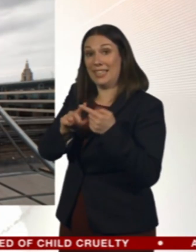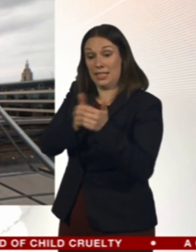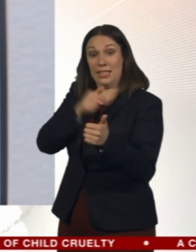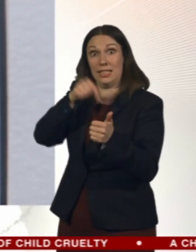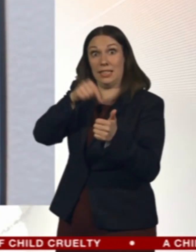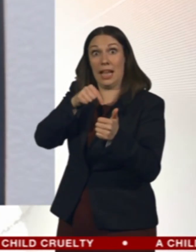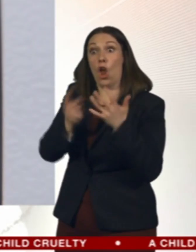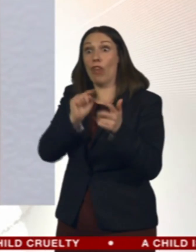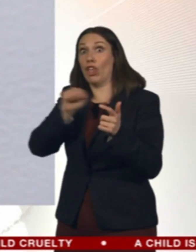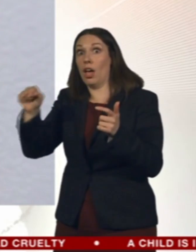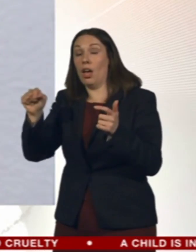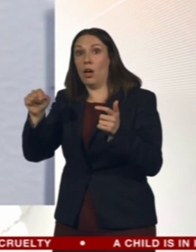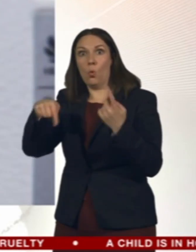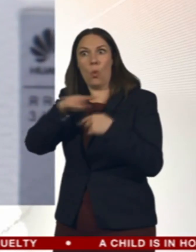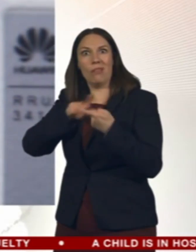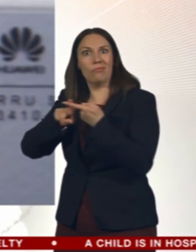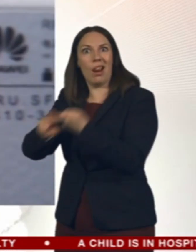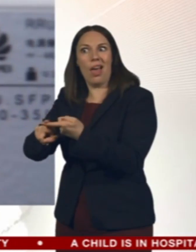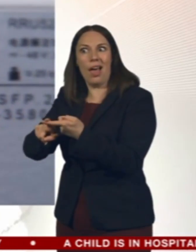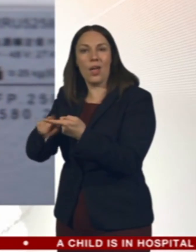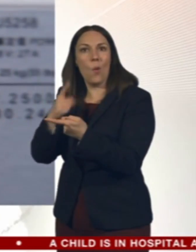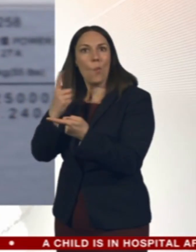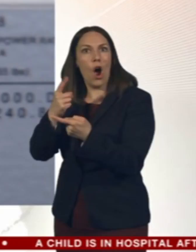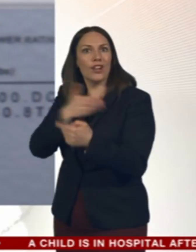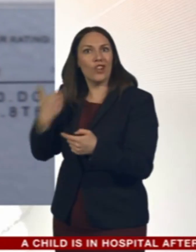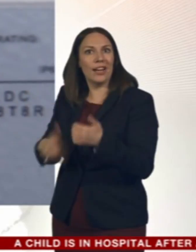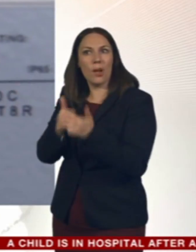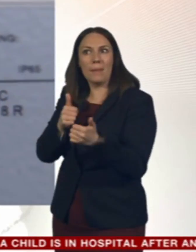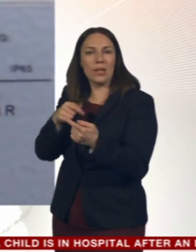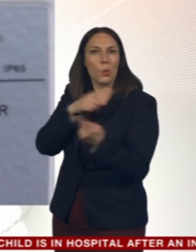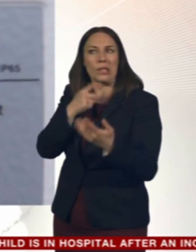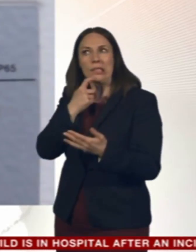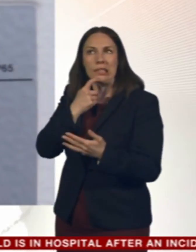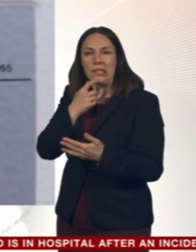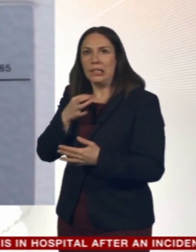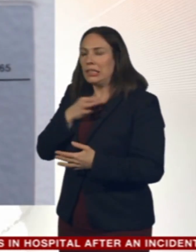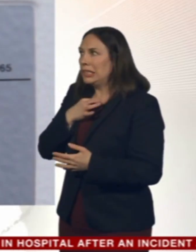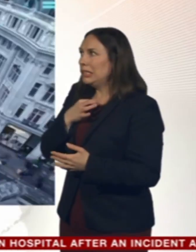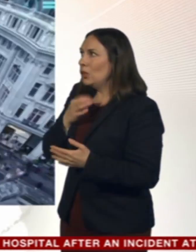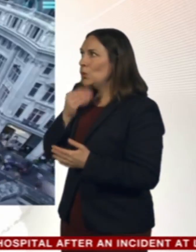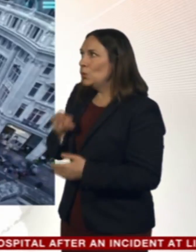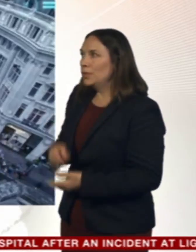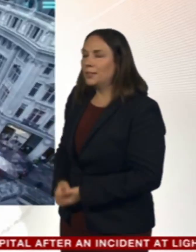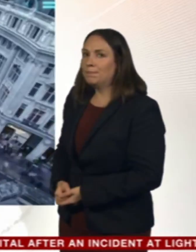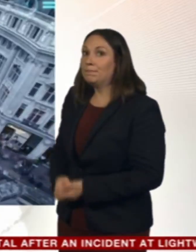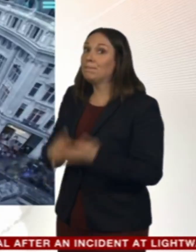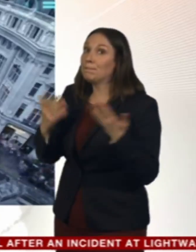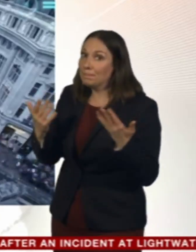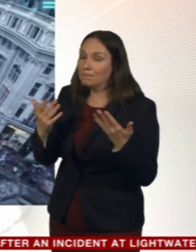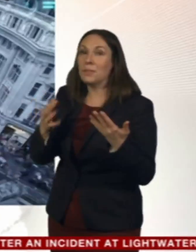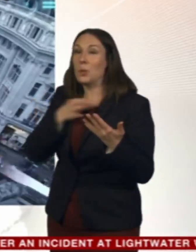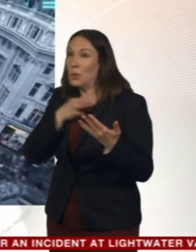their equipment on one controversial Chinese company. Huawei, according to the Americans, poses